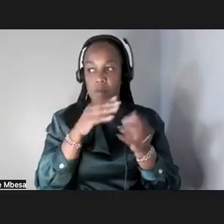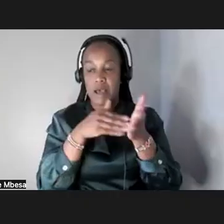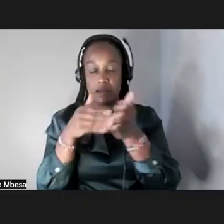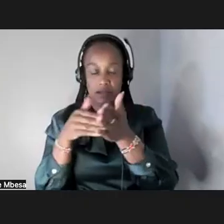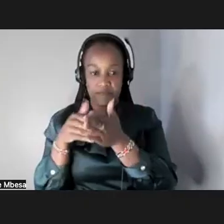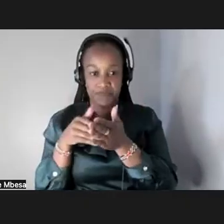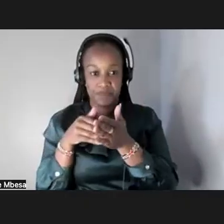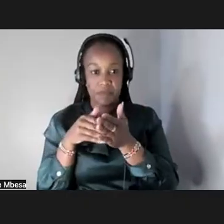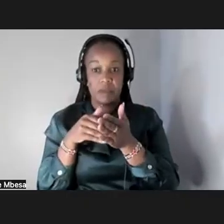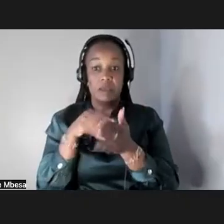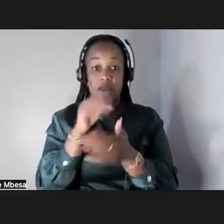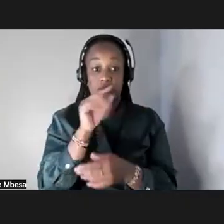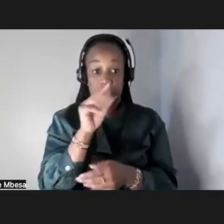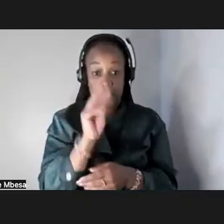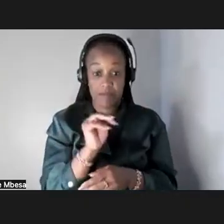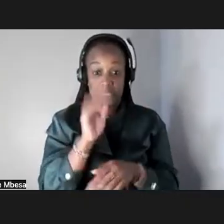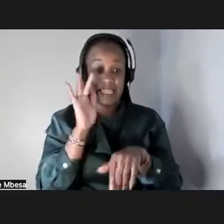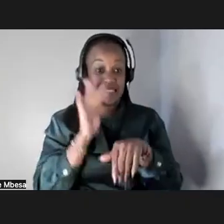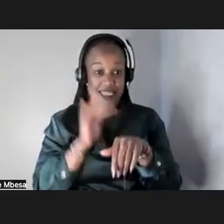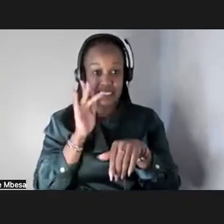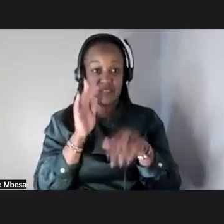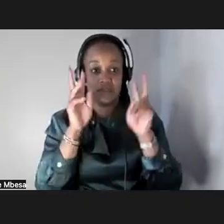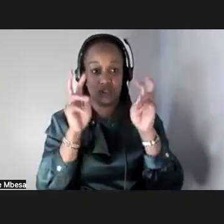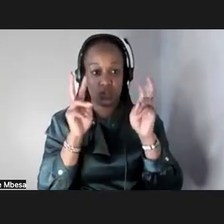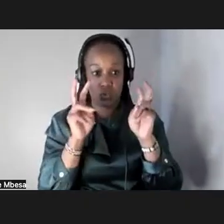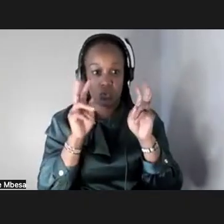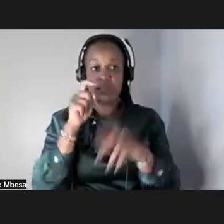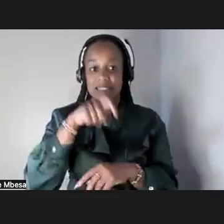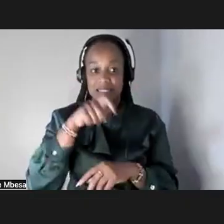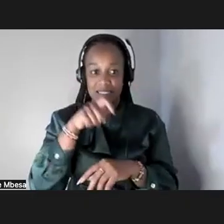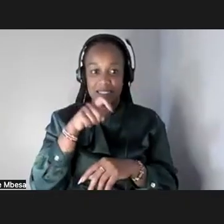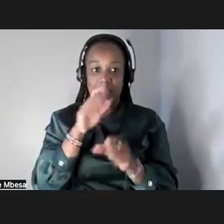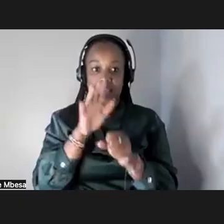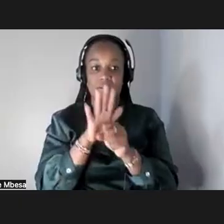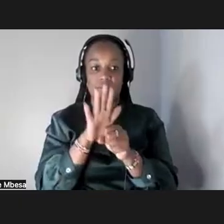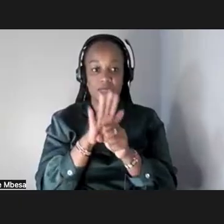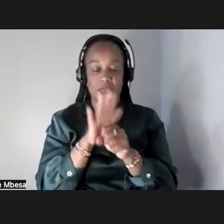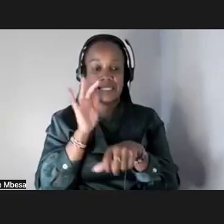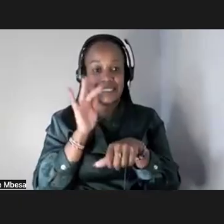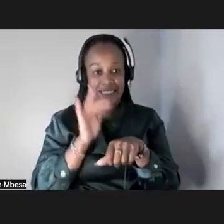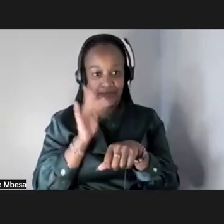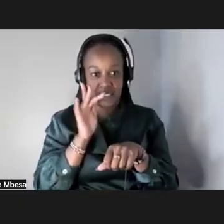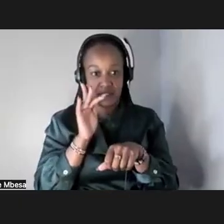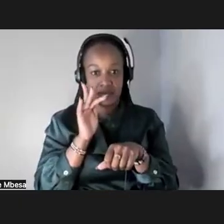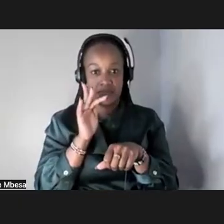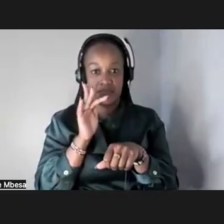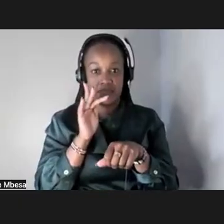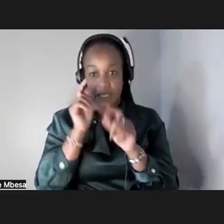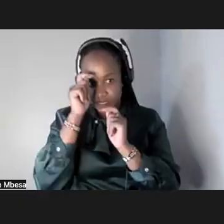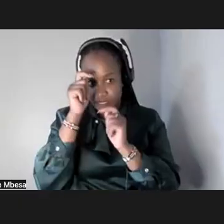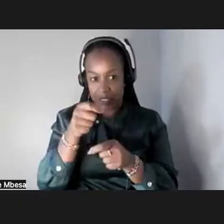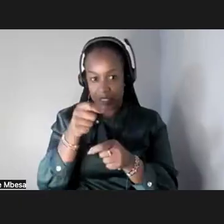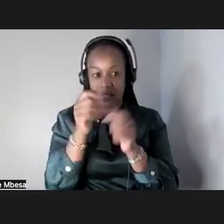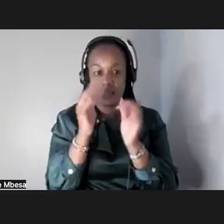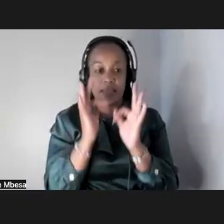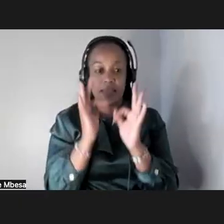culturally sensitive issue, it needs a lot of sensitivity and respect. And if, for instance, a client walks in for